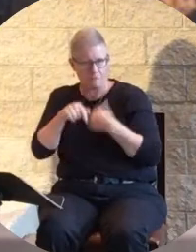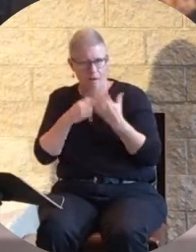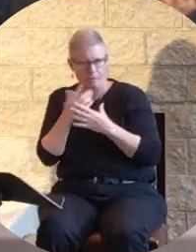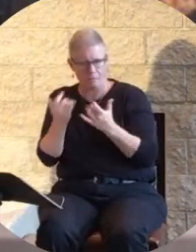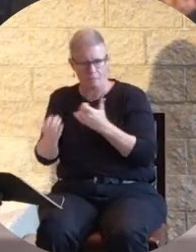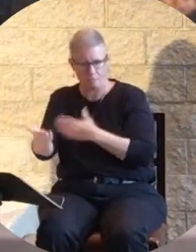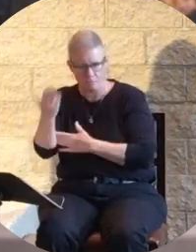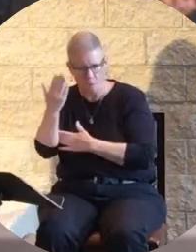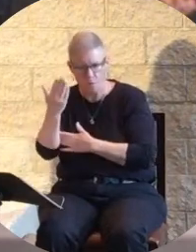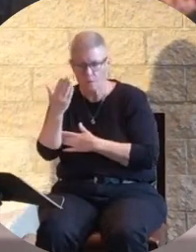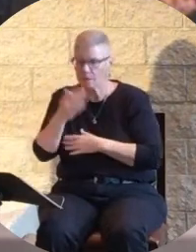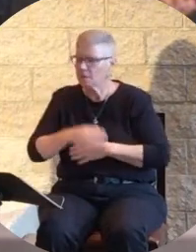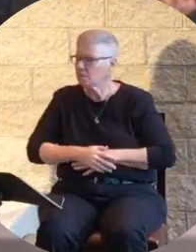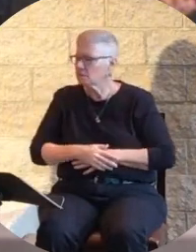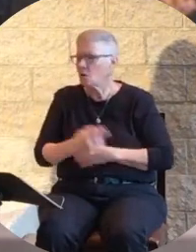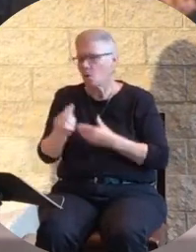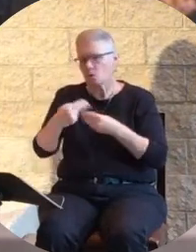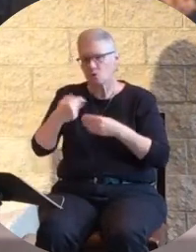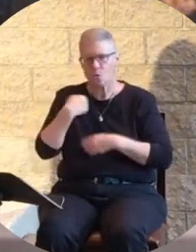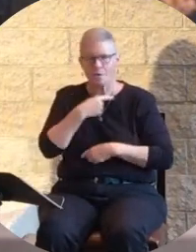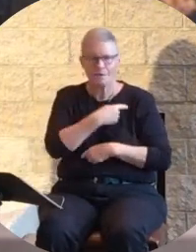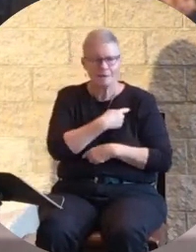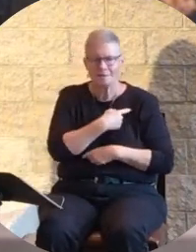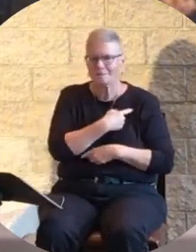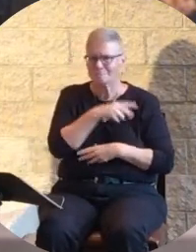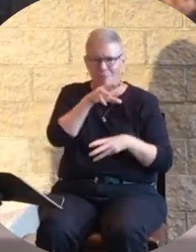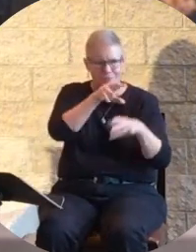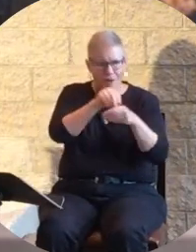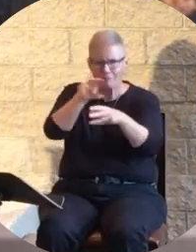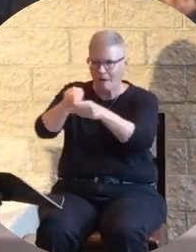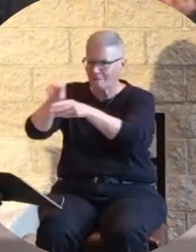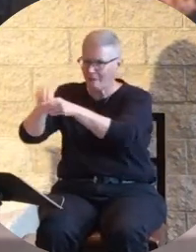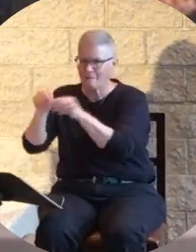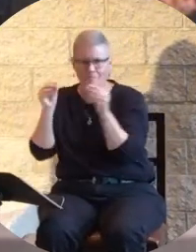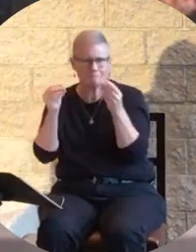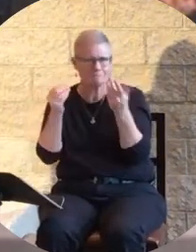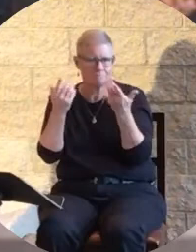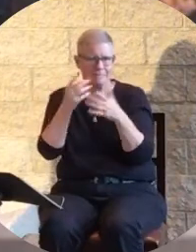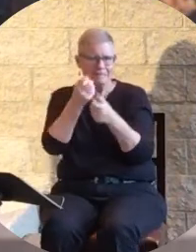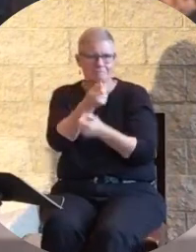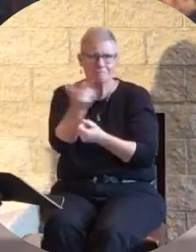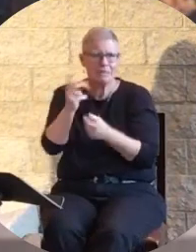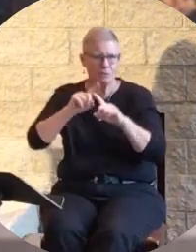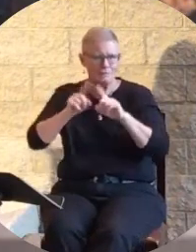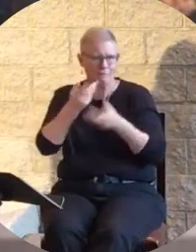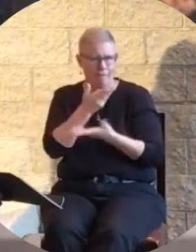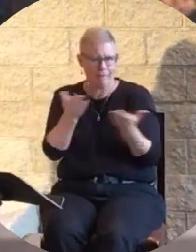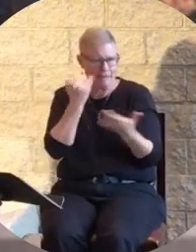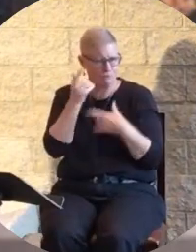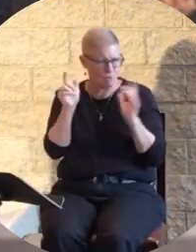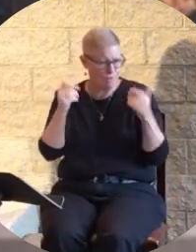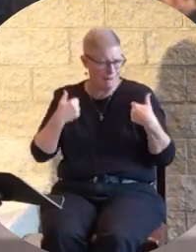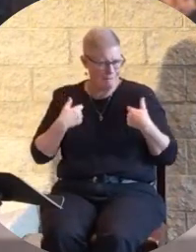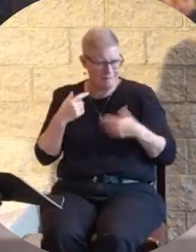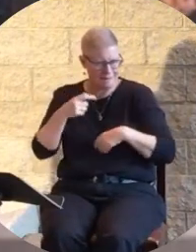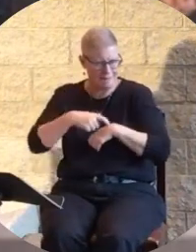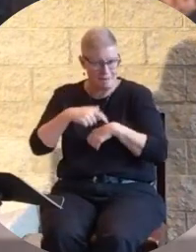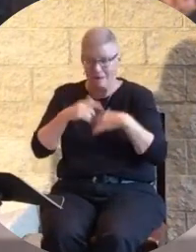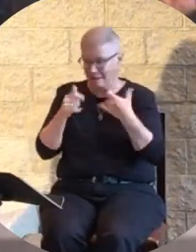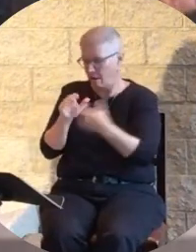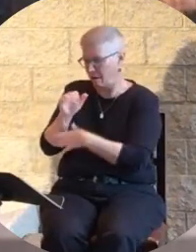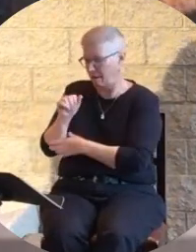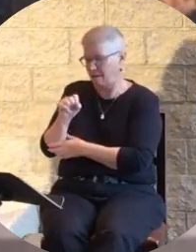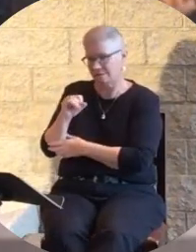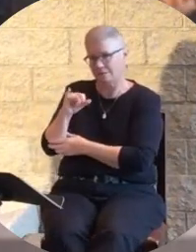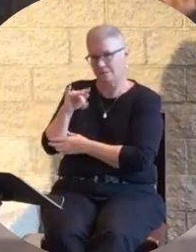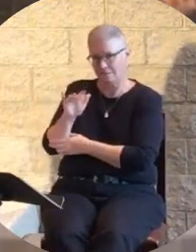us in more than one thing if you can find the time. And now, Cassidy, what's going on